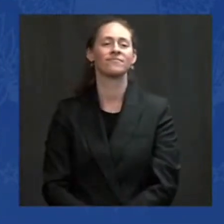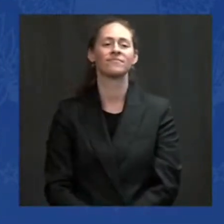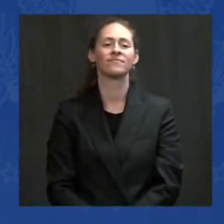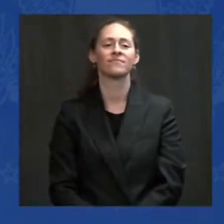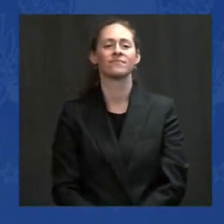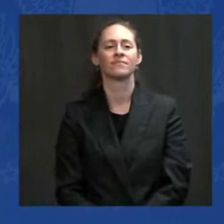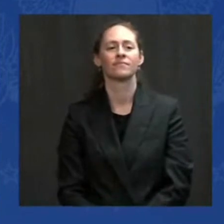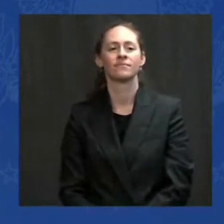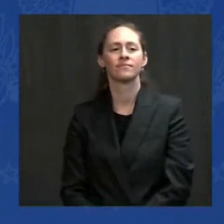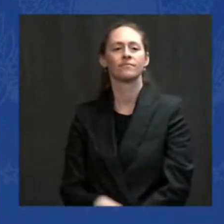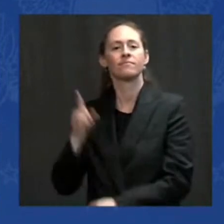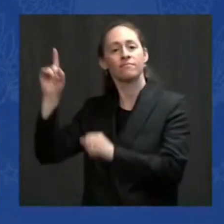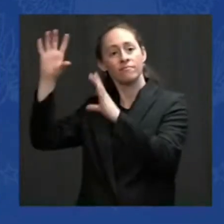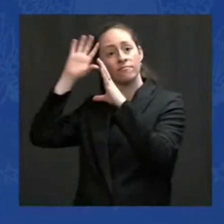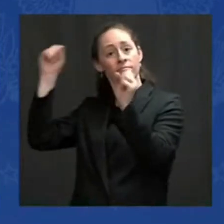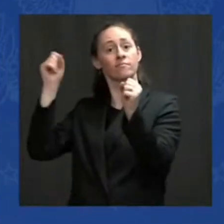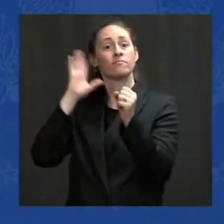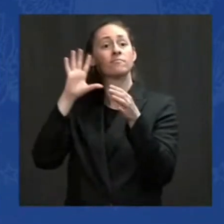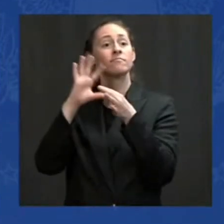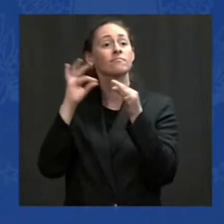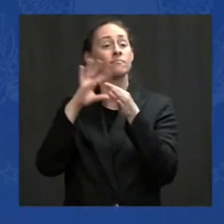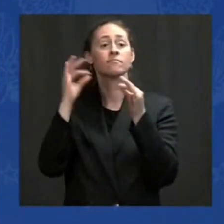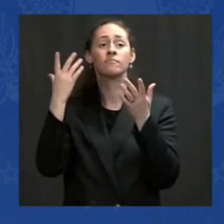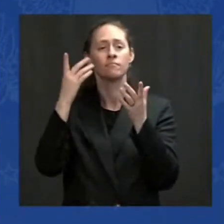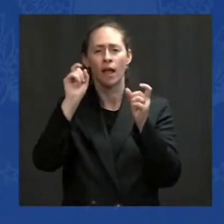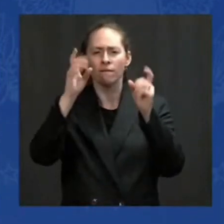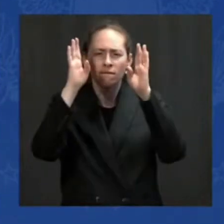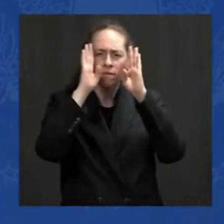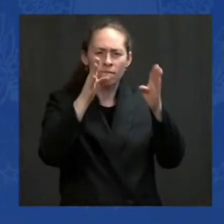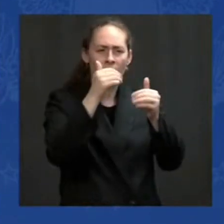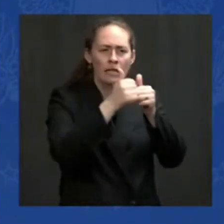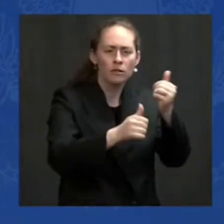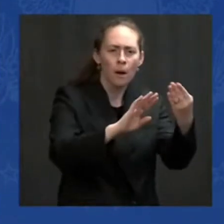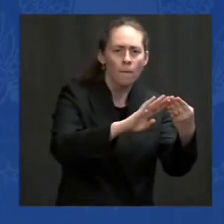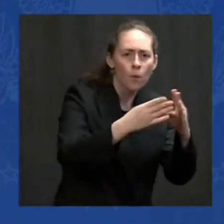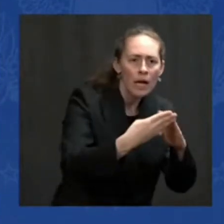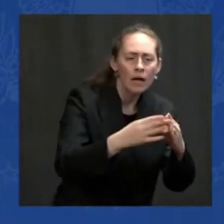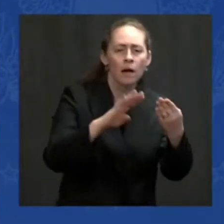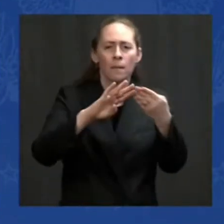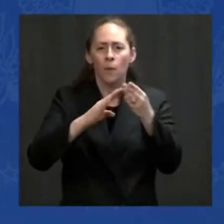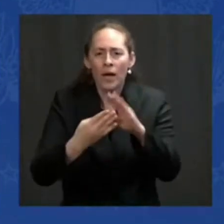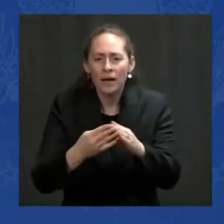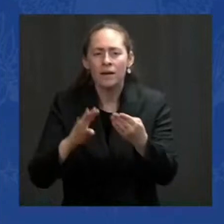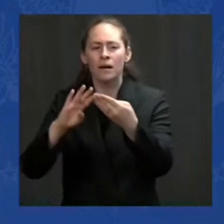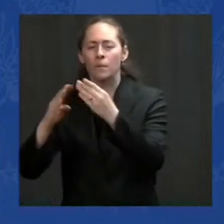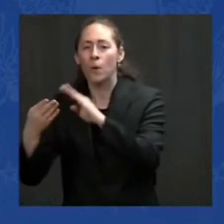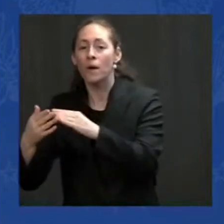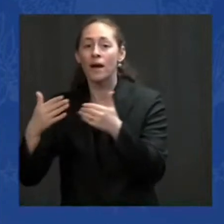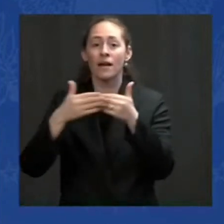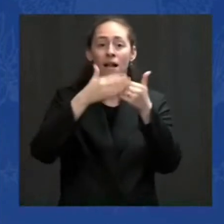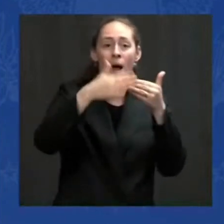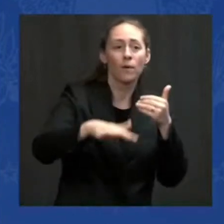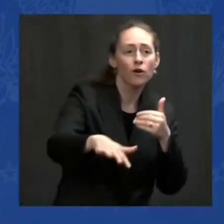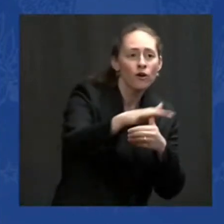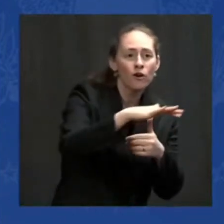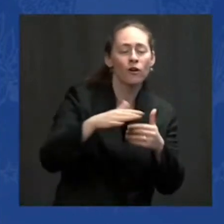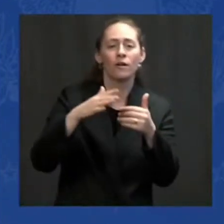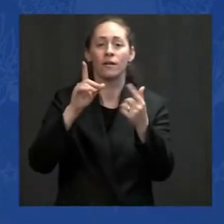by going community by community, neighborhood by neighborhood, person by